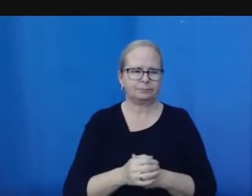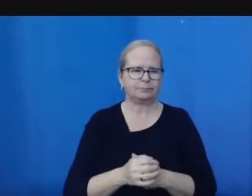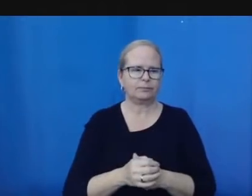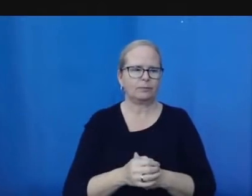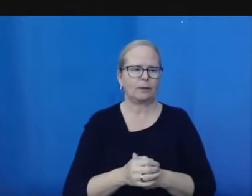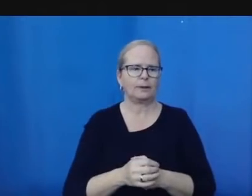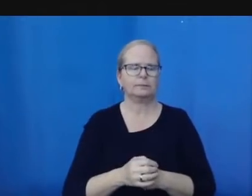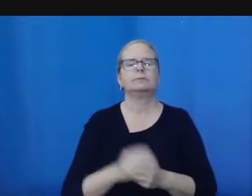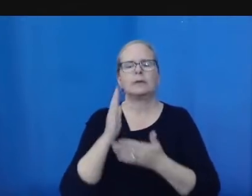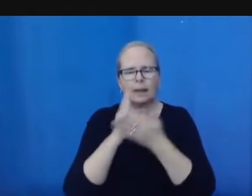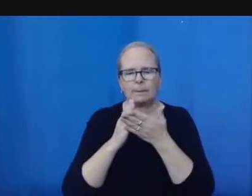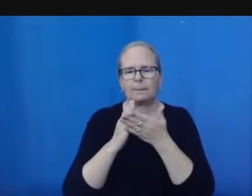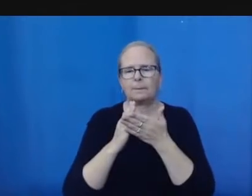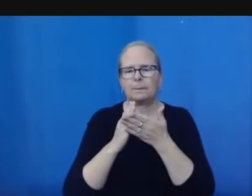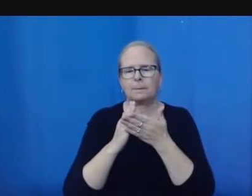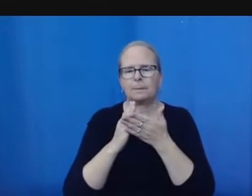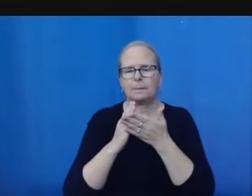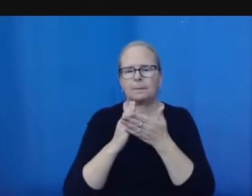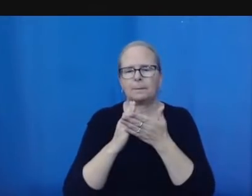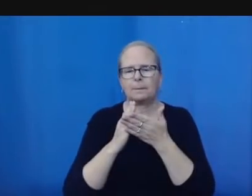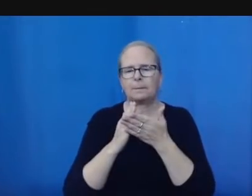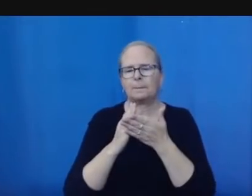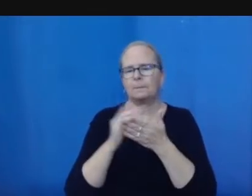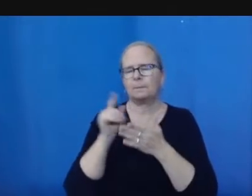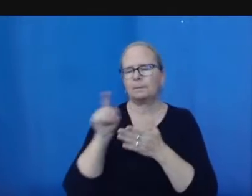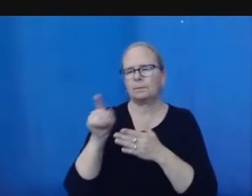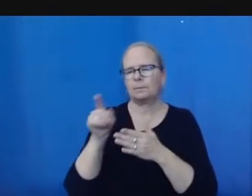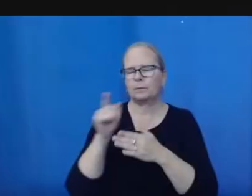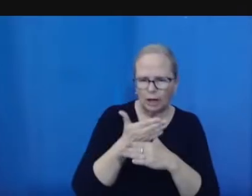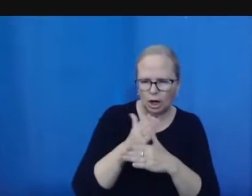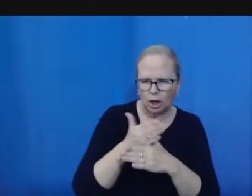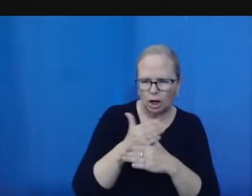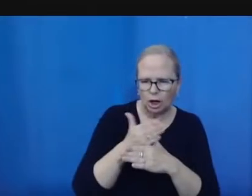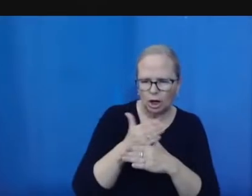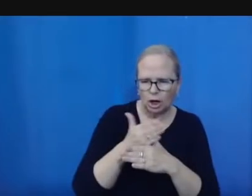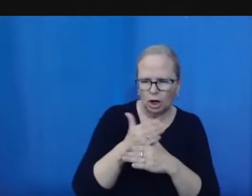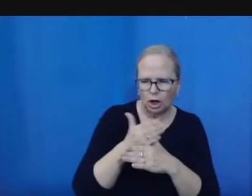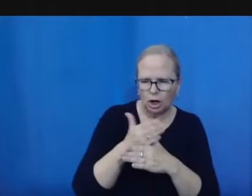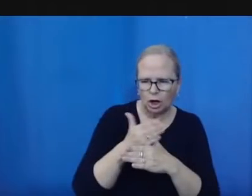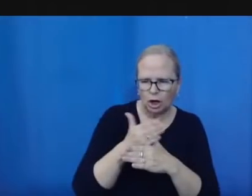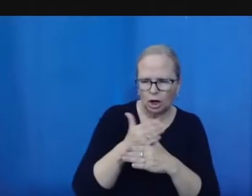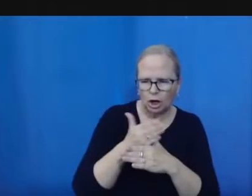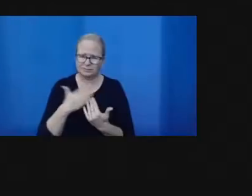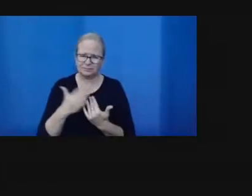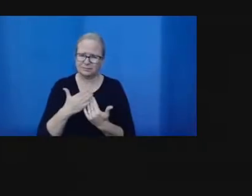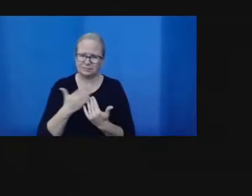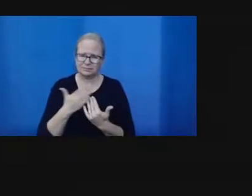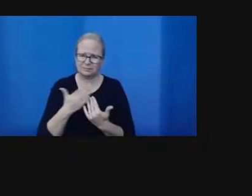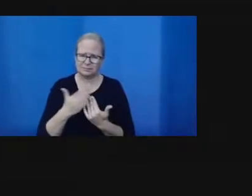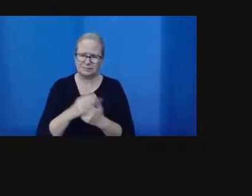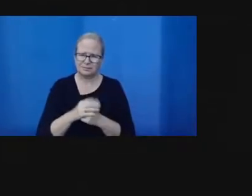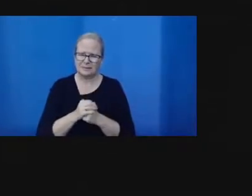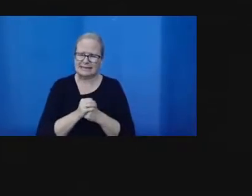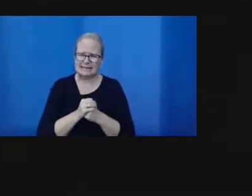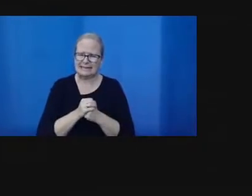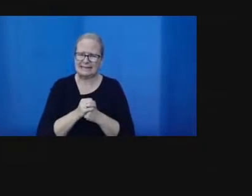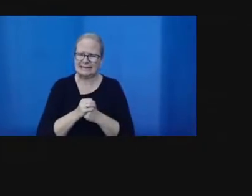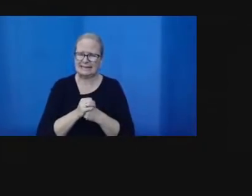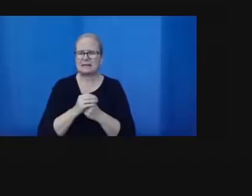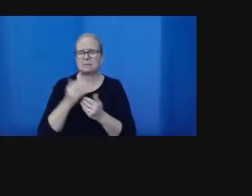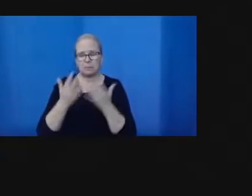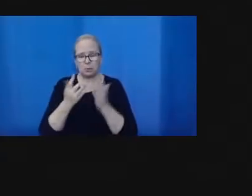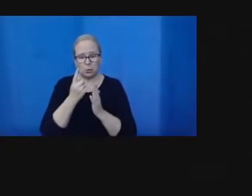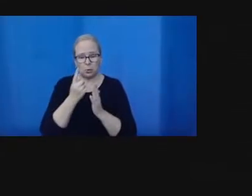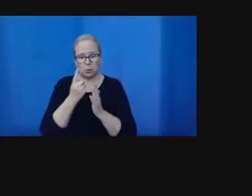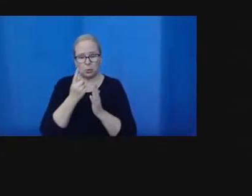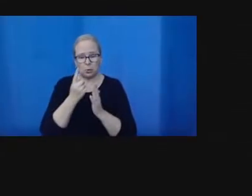can go through a day and have a good couple of hours, and then all of a sudden you're, something hits you, or you hear something, or there's a piece of news, or you